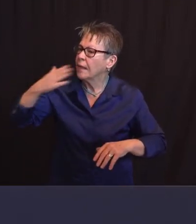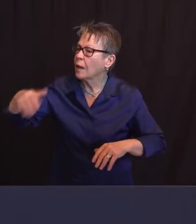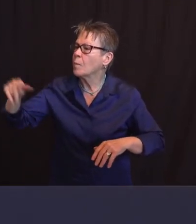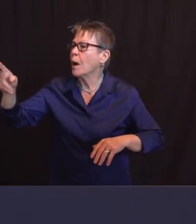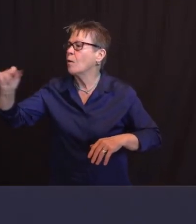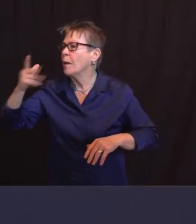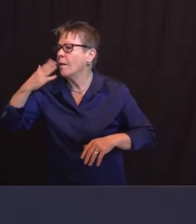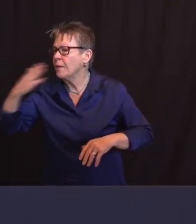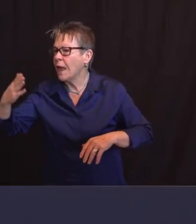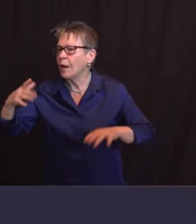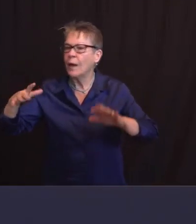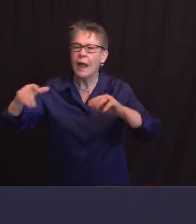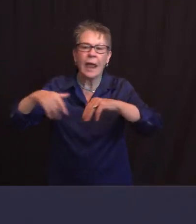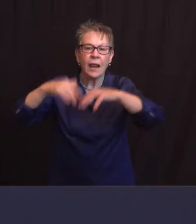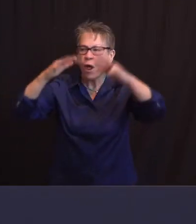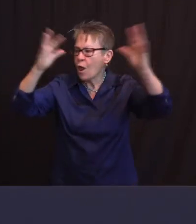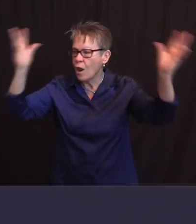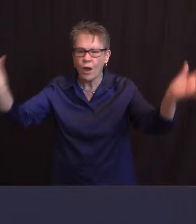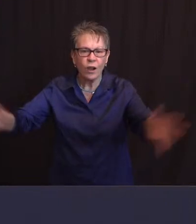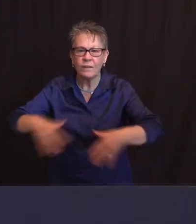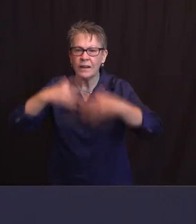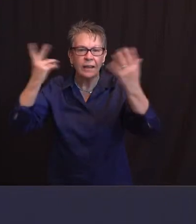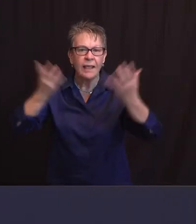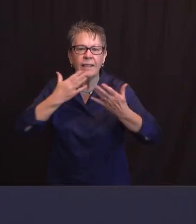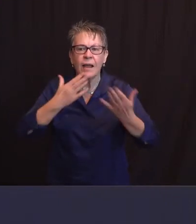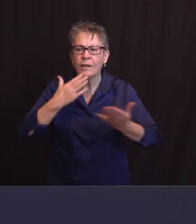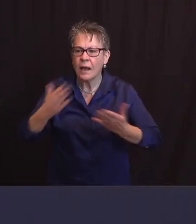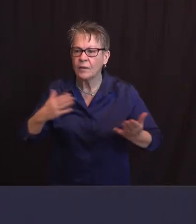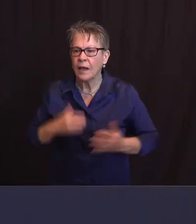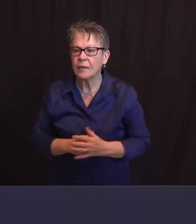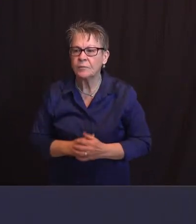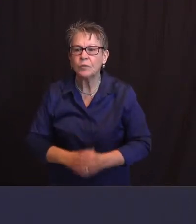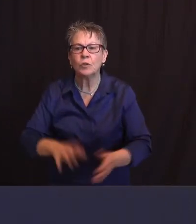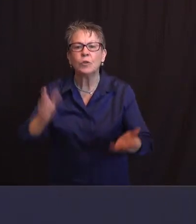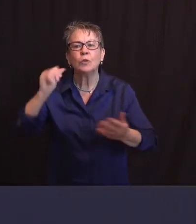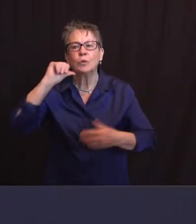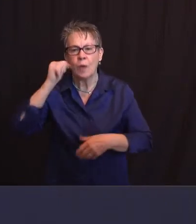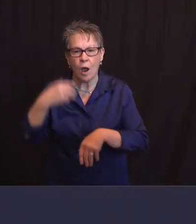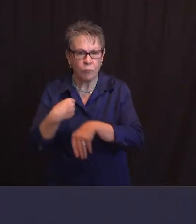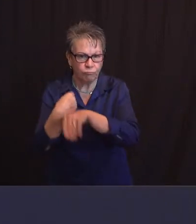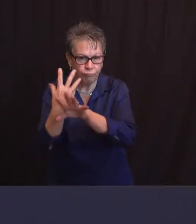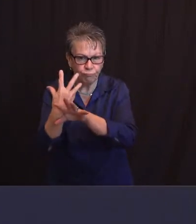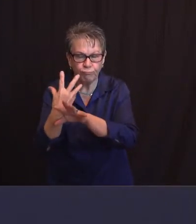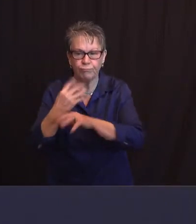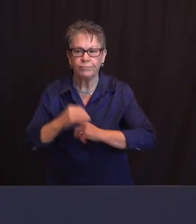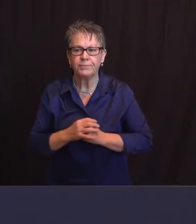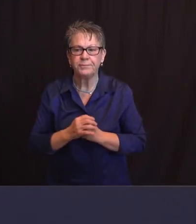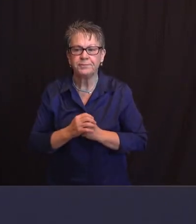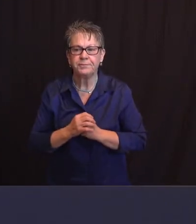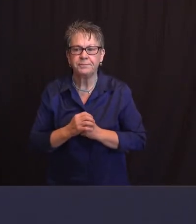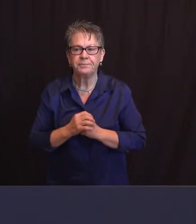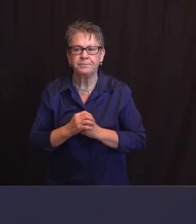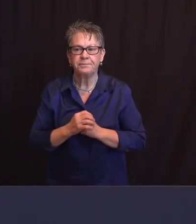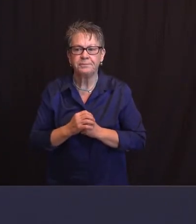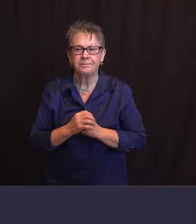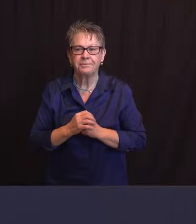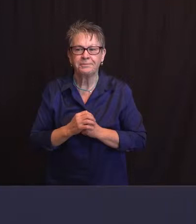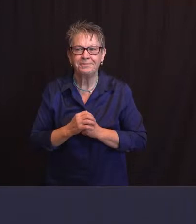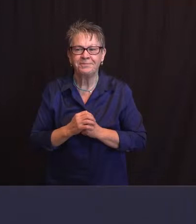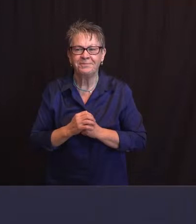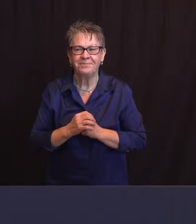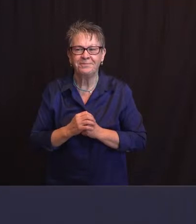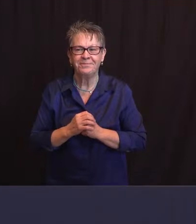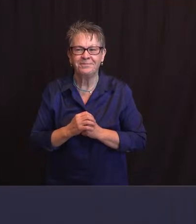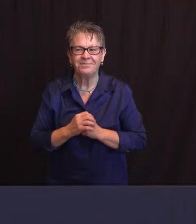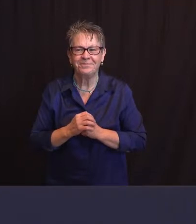of Thousands. Again, we'll be virtual tomorrow and live